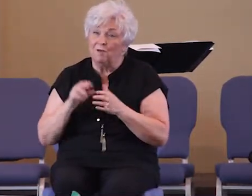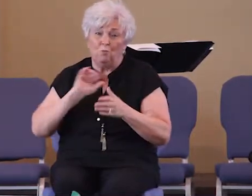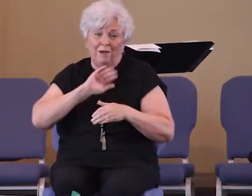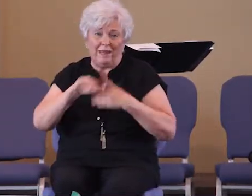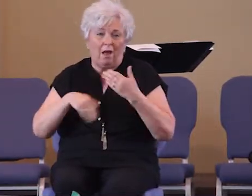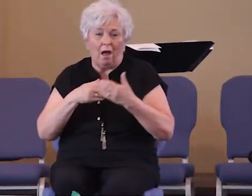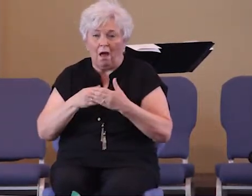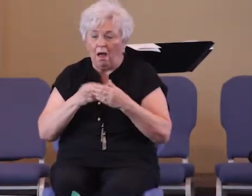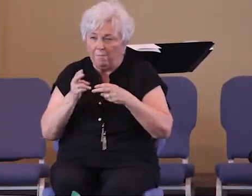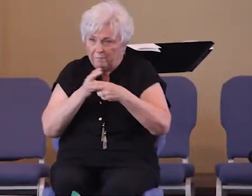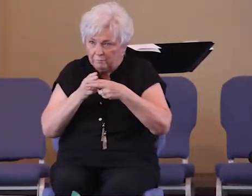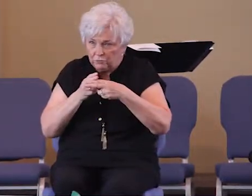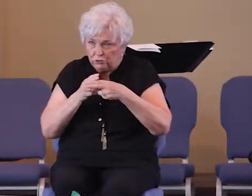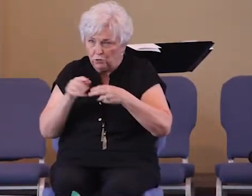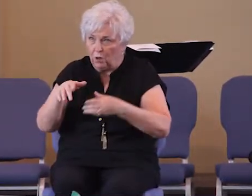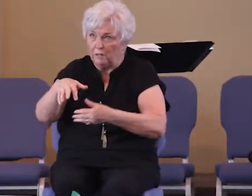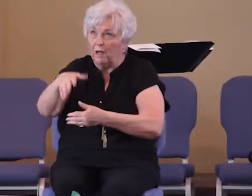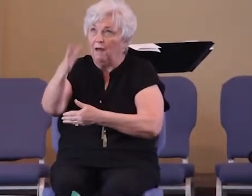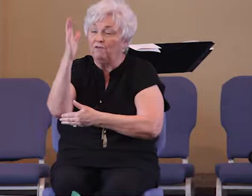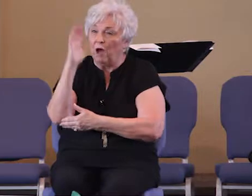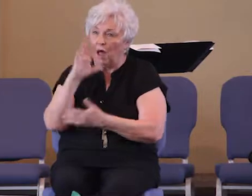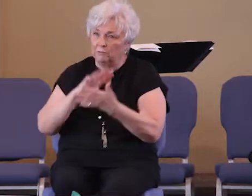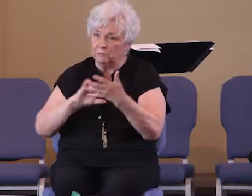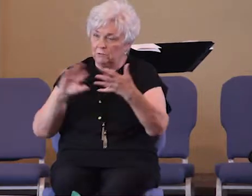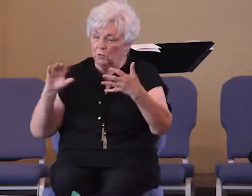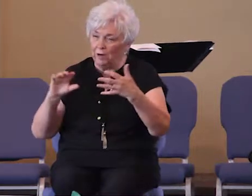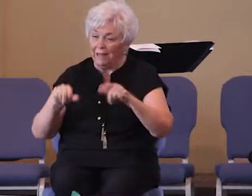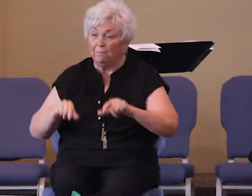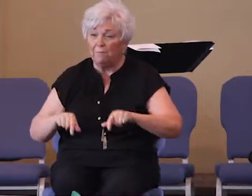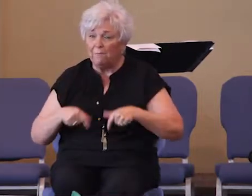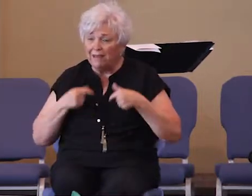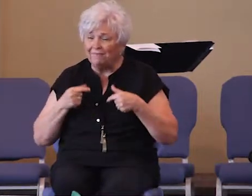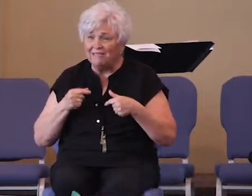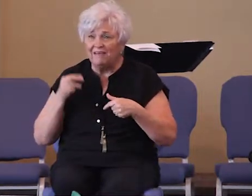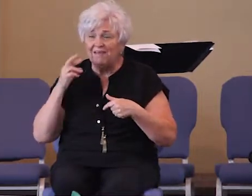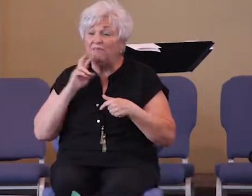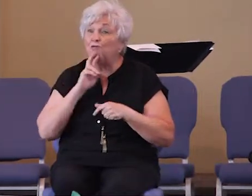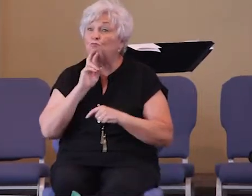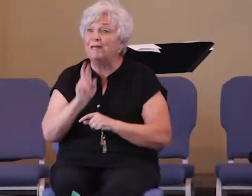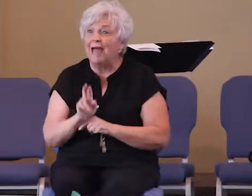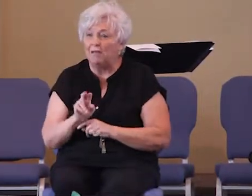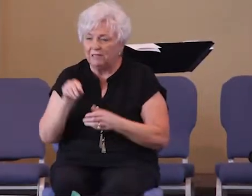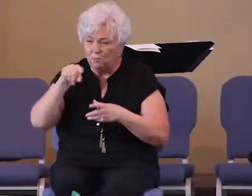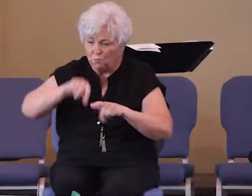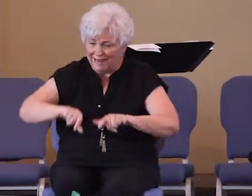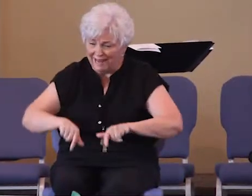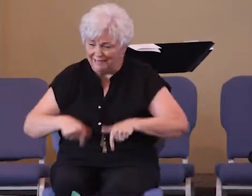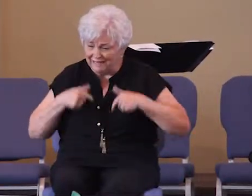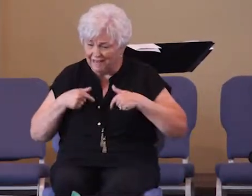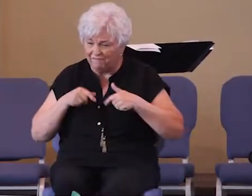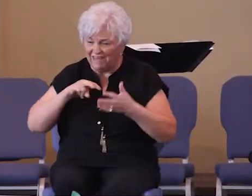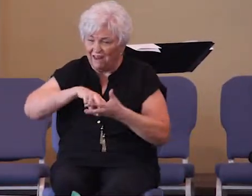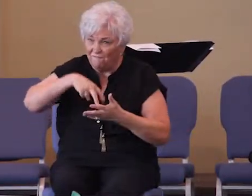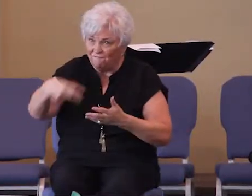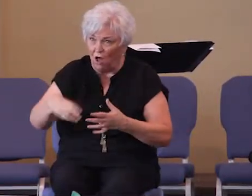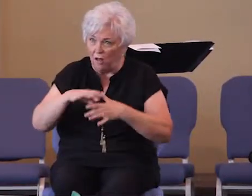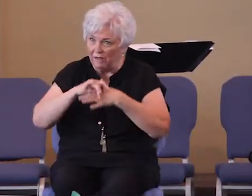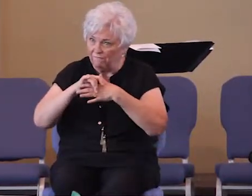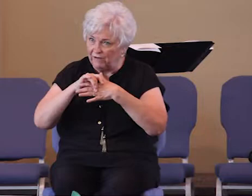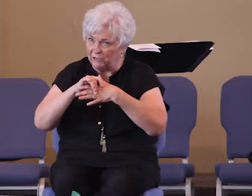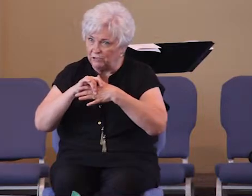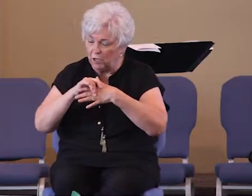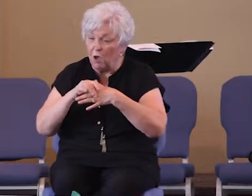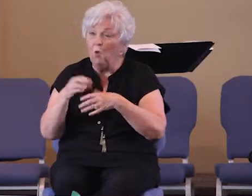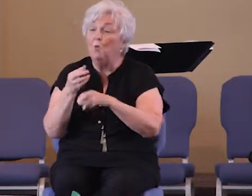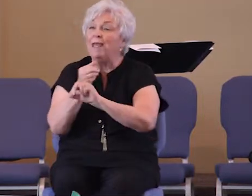of God. And admitting that and living in the reality that we live in a fallen flesh, but we've been redeemed by Christ and we